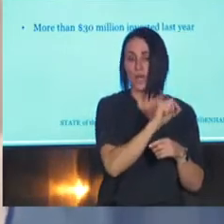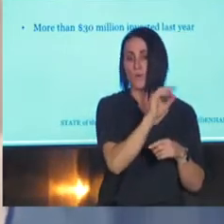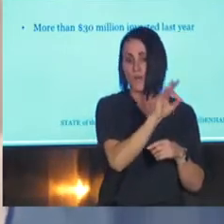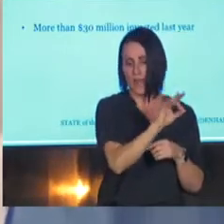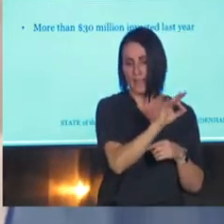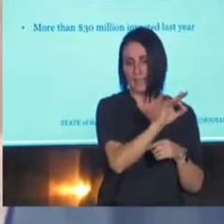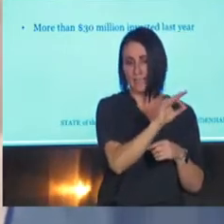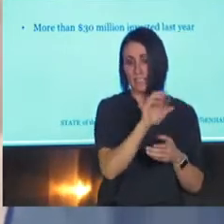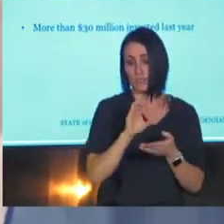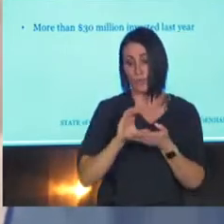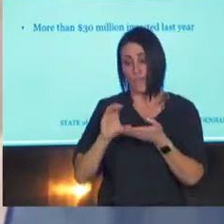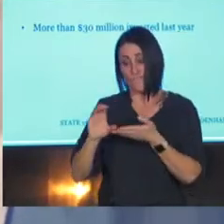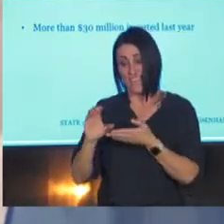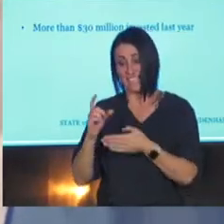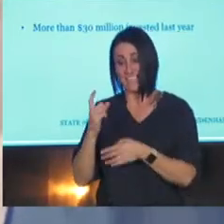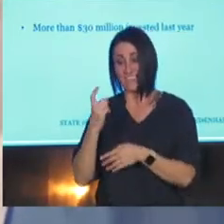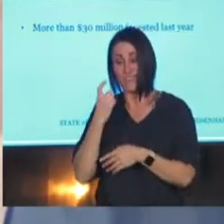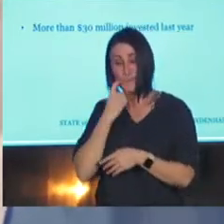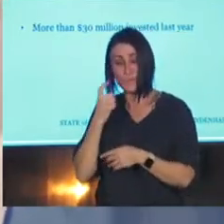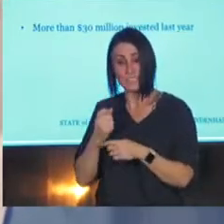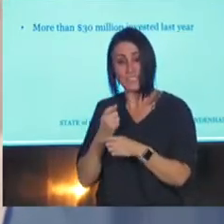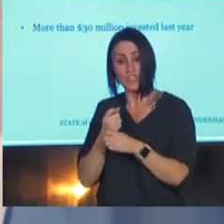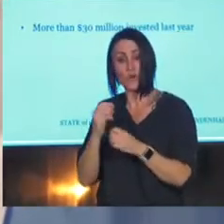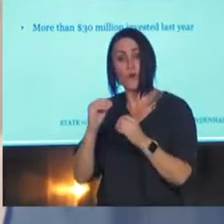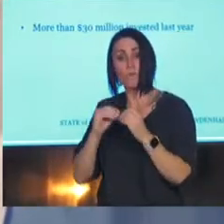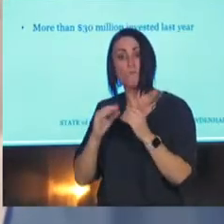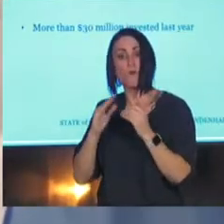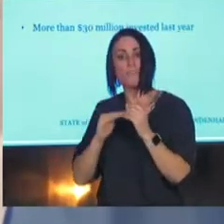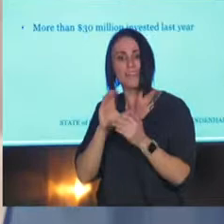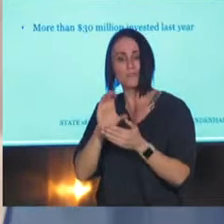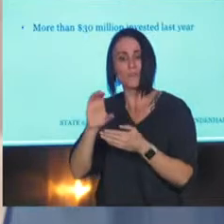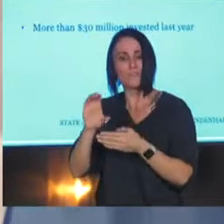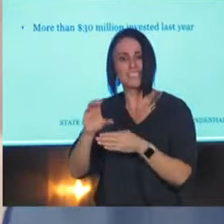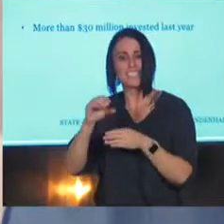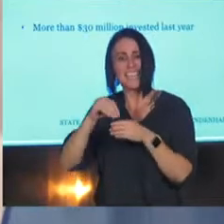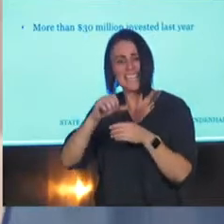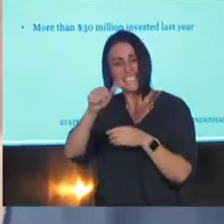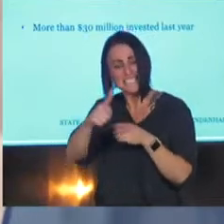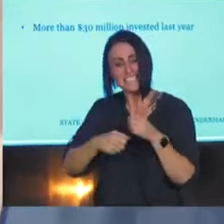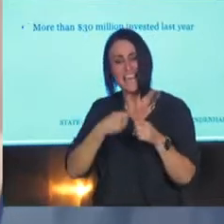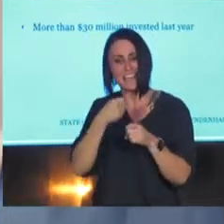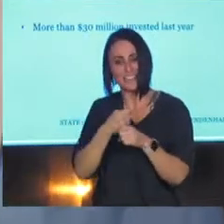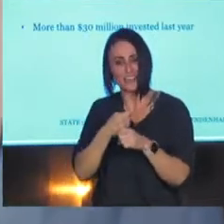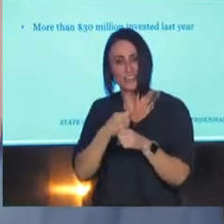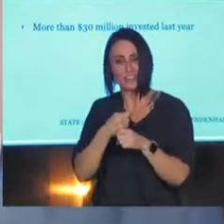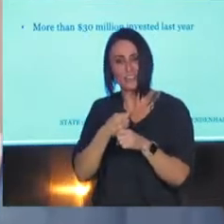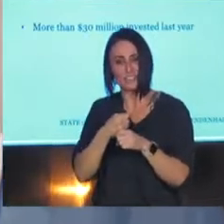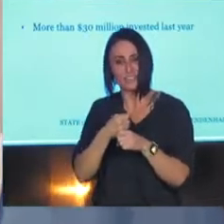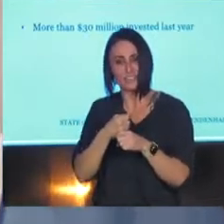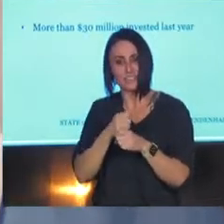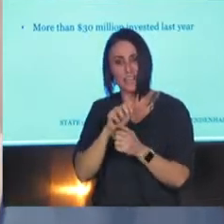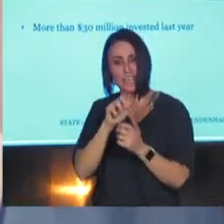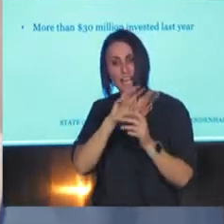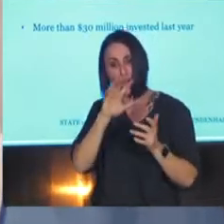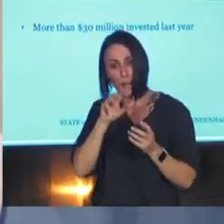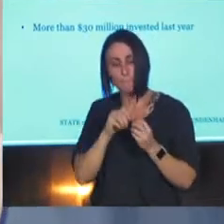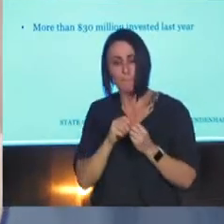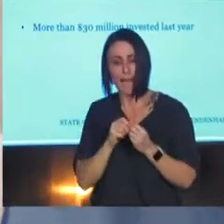what we're investing this last year alone is more than we invested in the 10 years that followed combined.